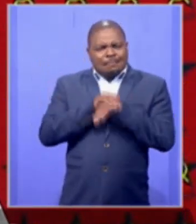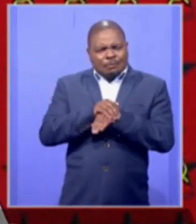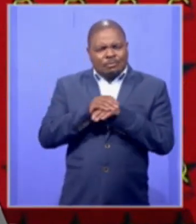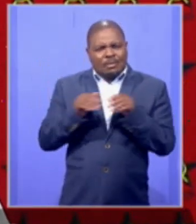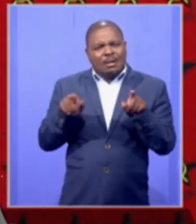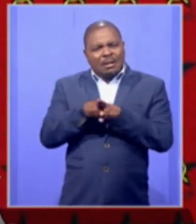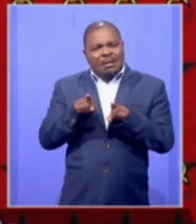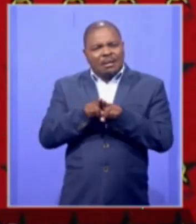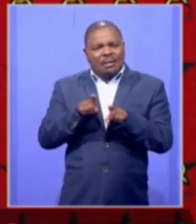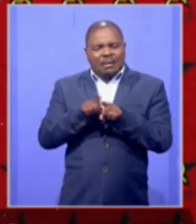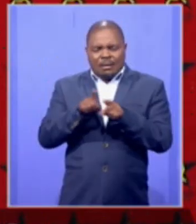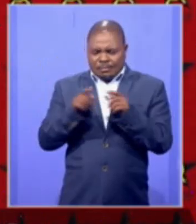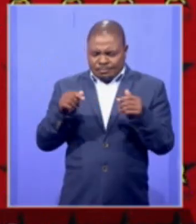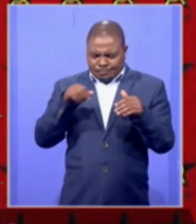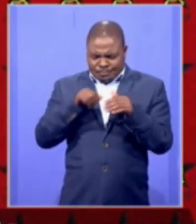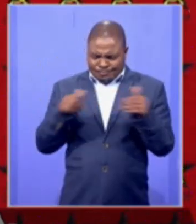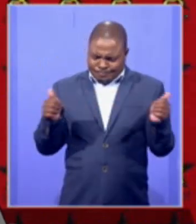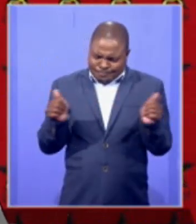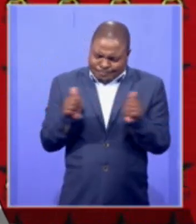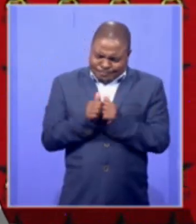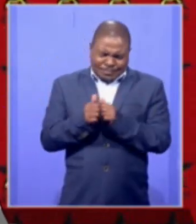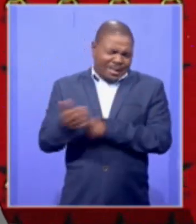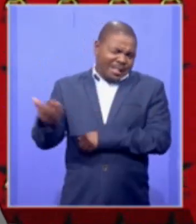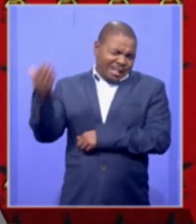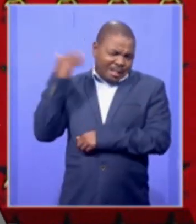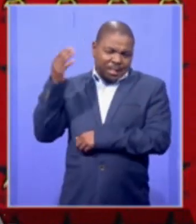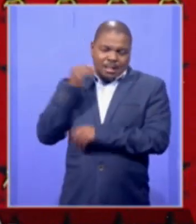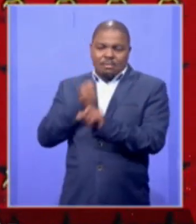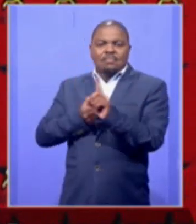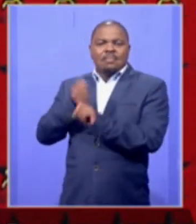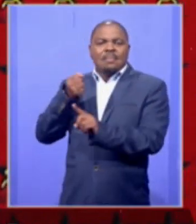tshwana le botsalano bo madi ka ene ba lwela kgololosego